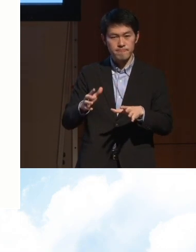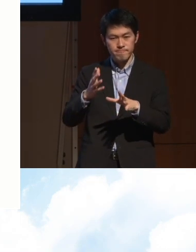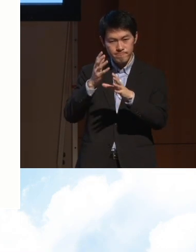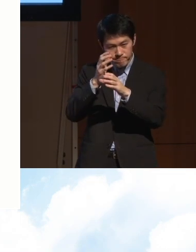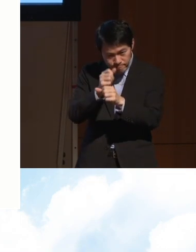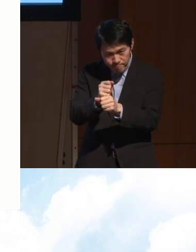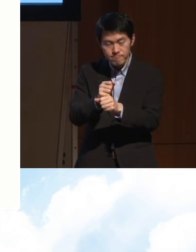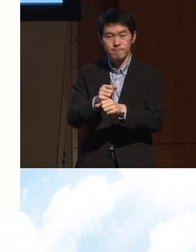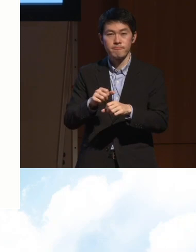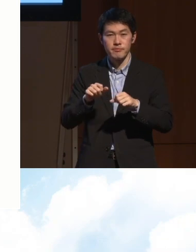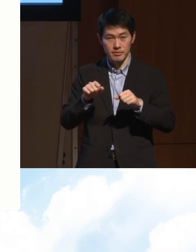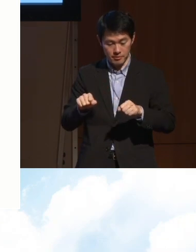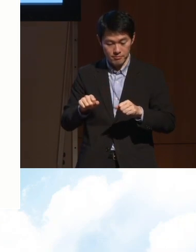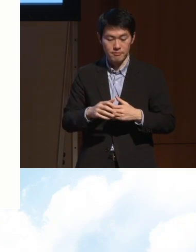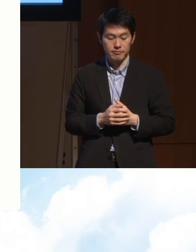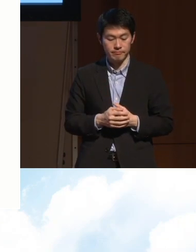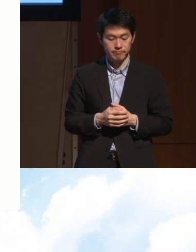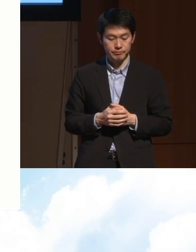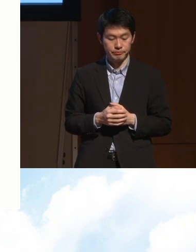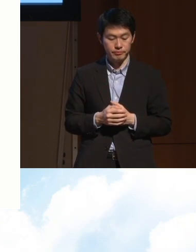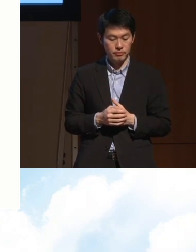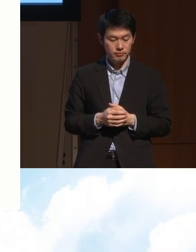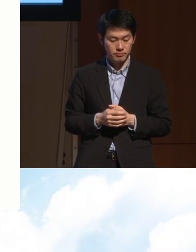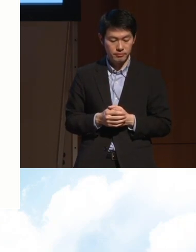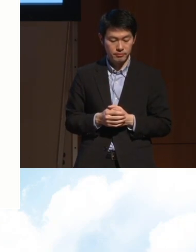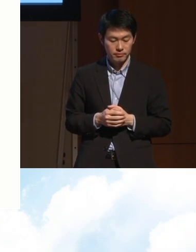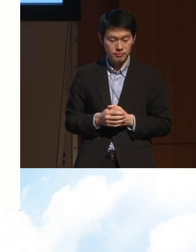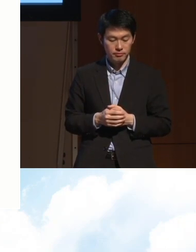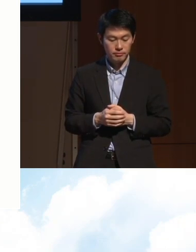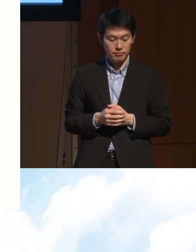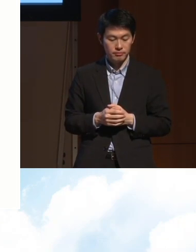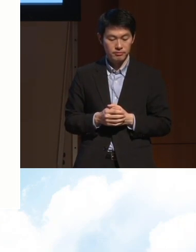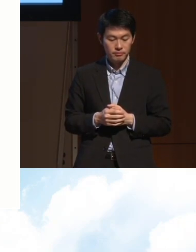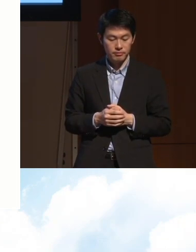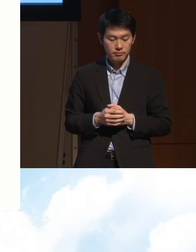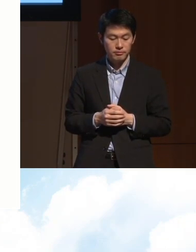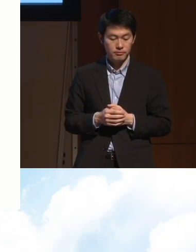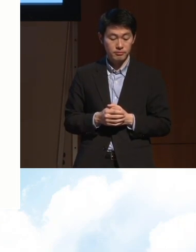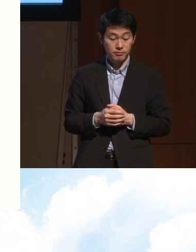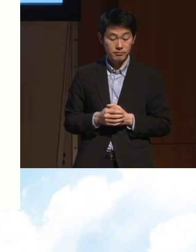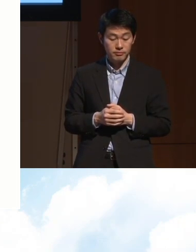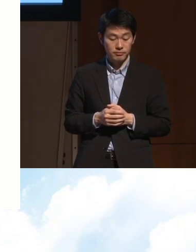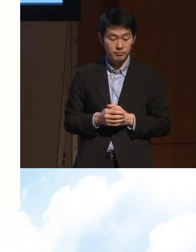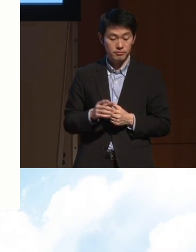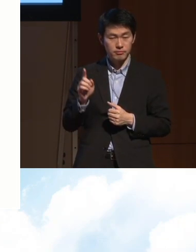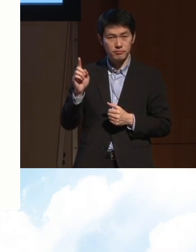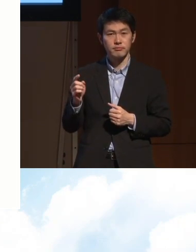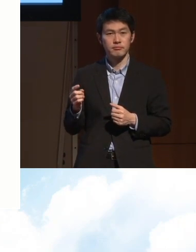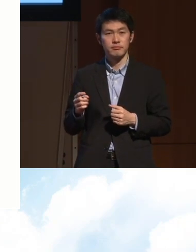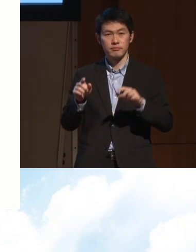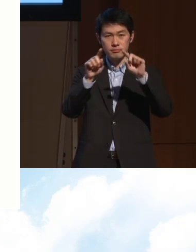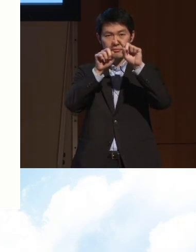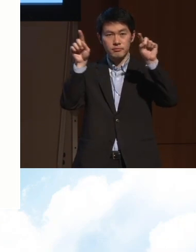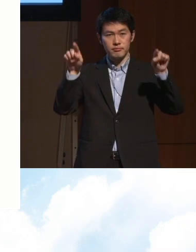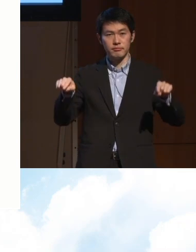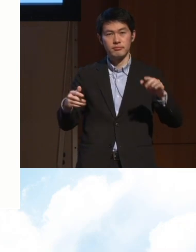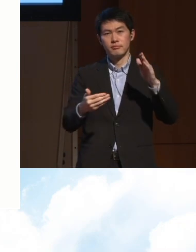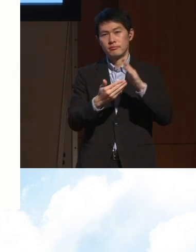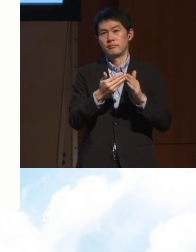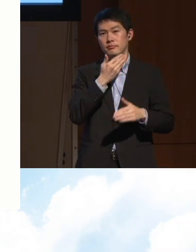And this is the most important slide for my presentation